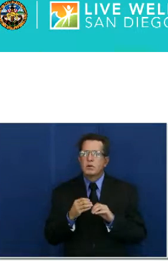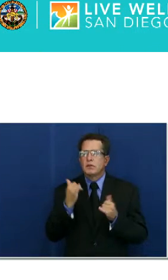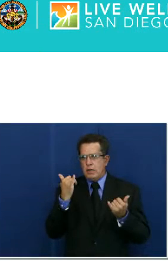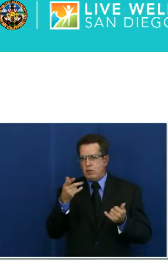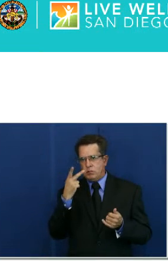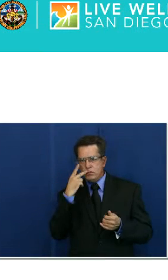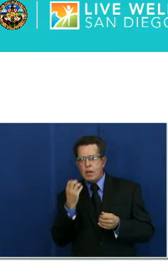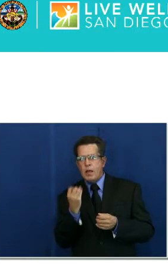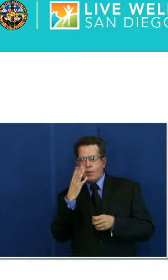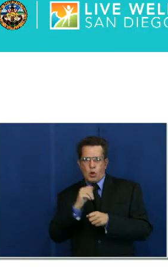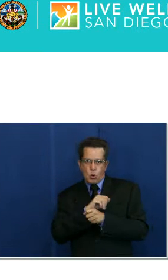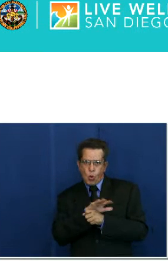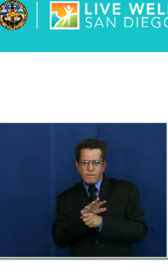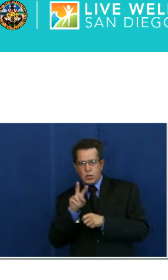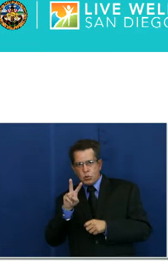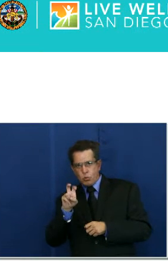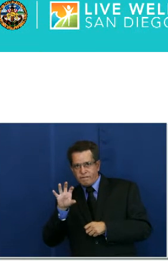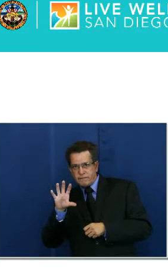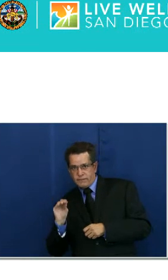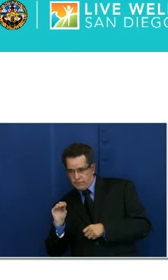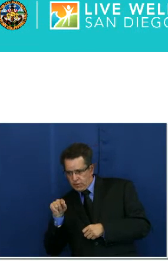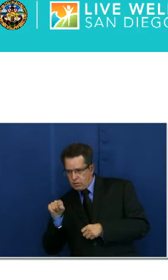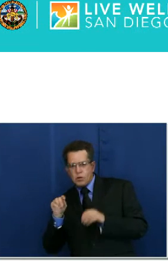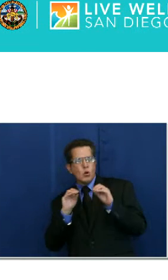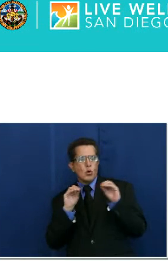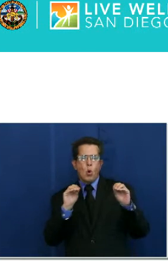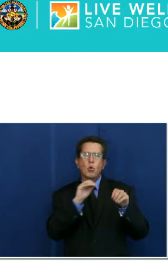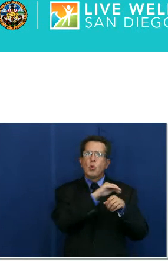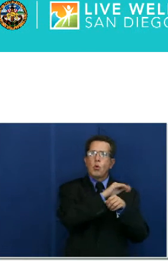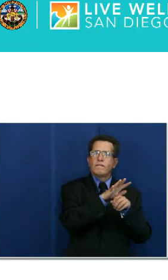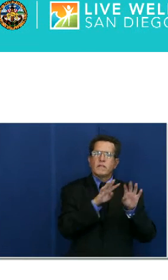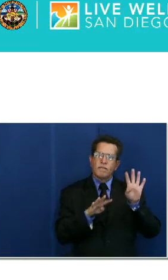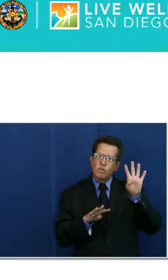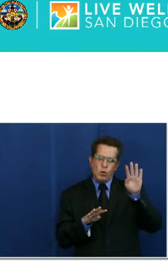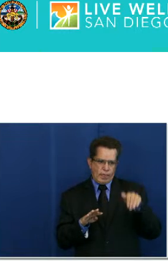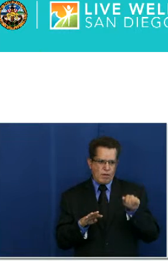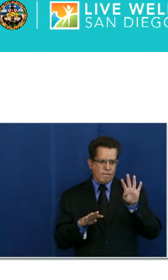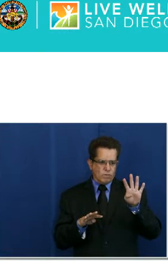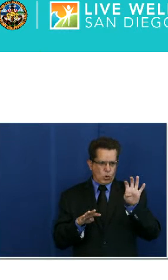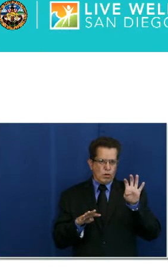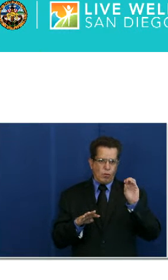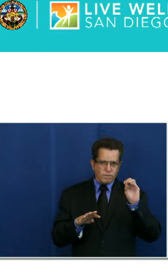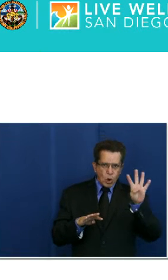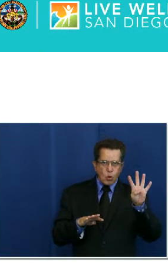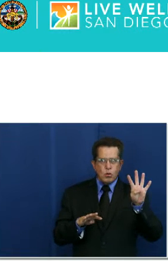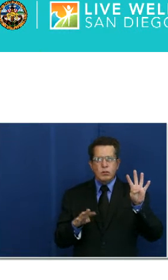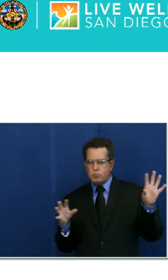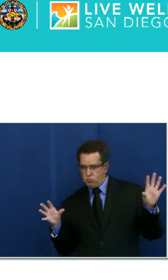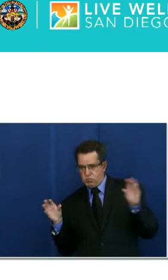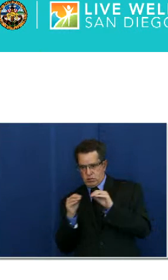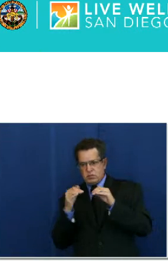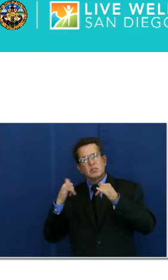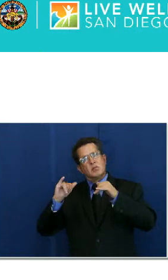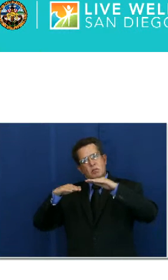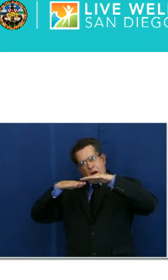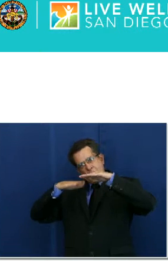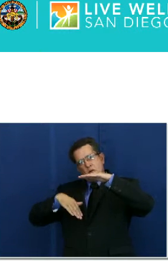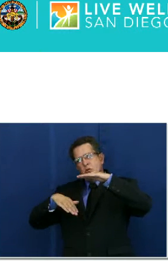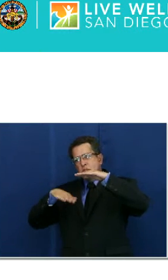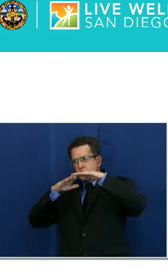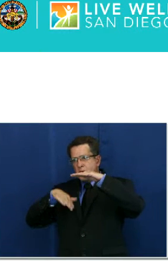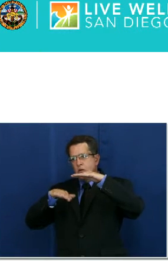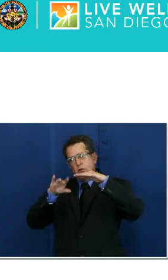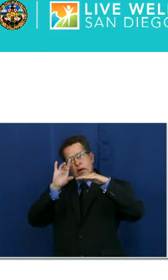COVID hospitalizations there at 250, with non-COVID there at 4,404. Again, that total